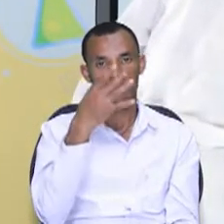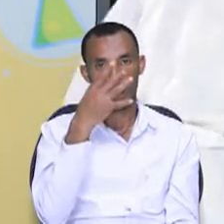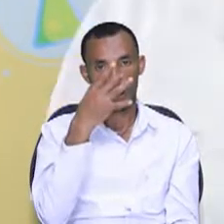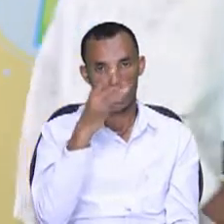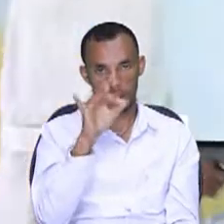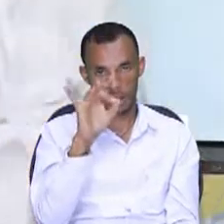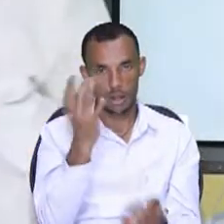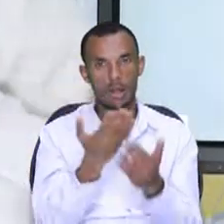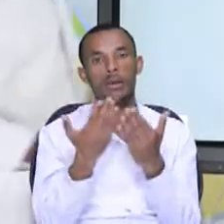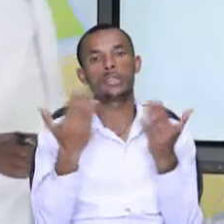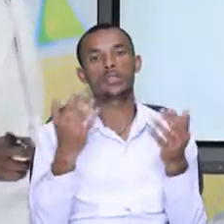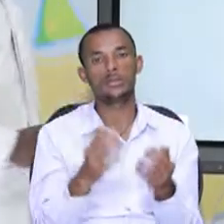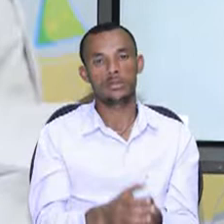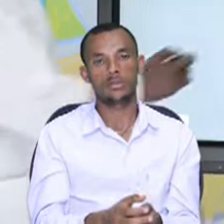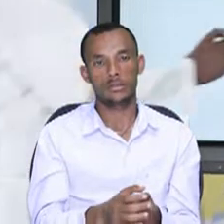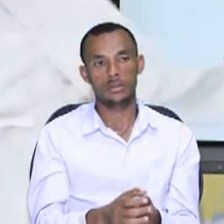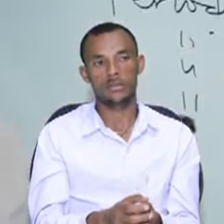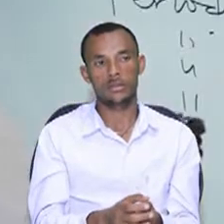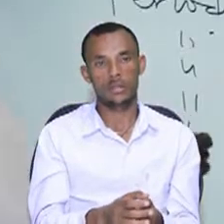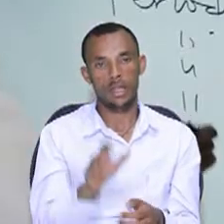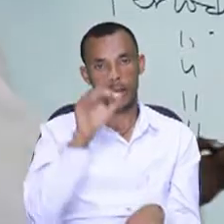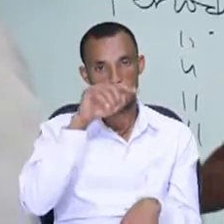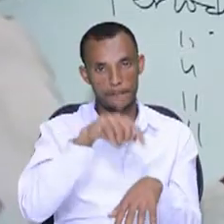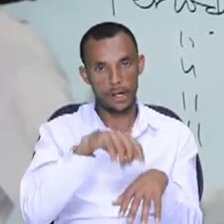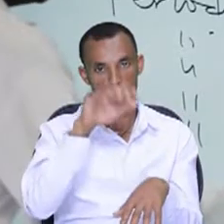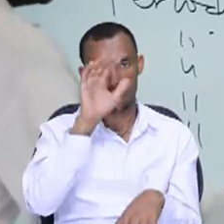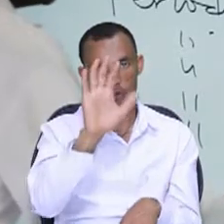18 elements. Period 5,